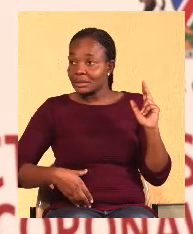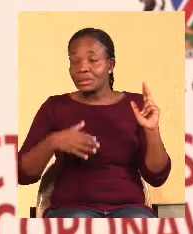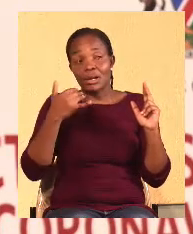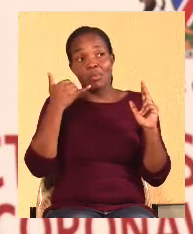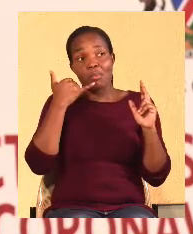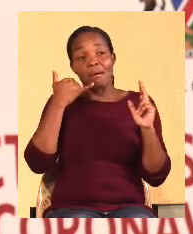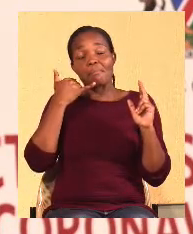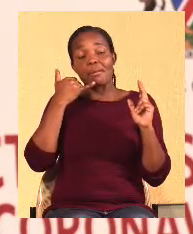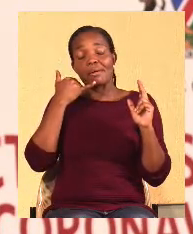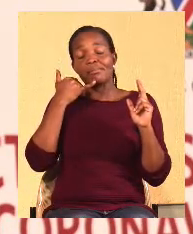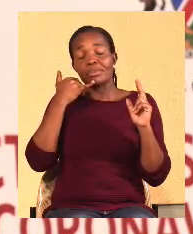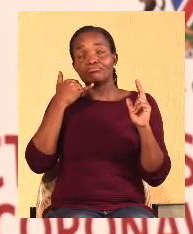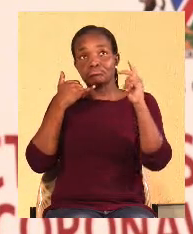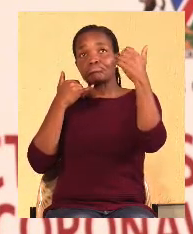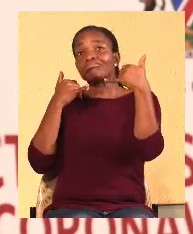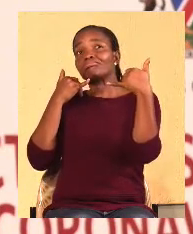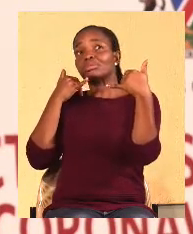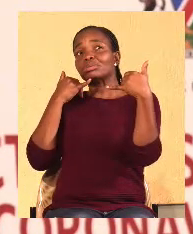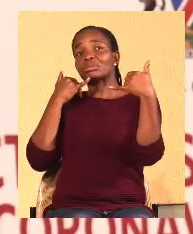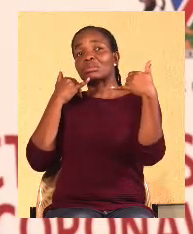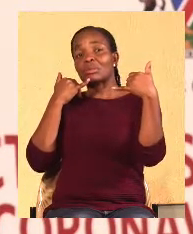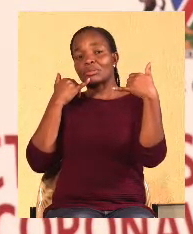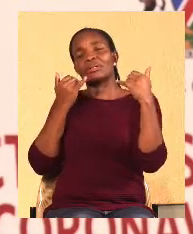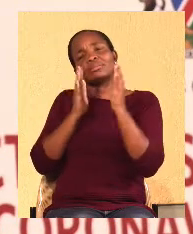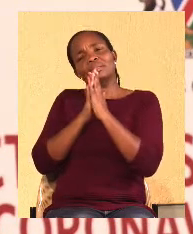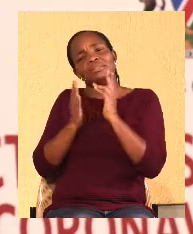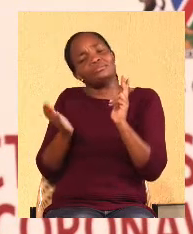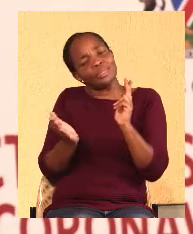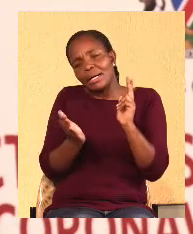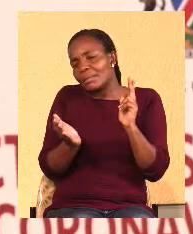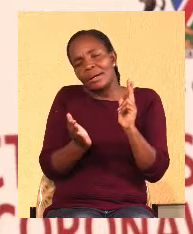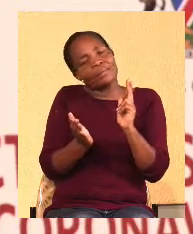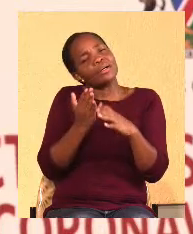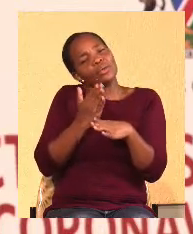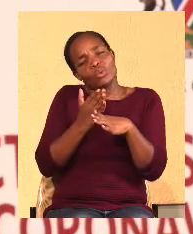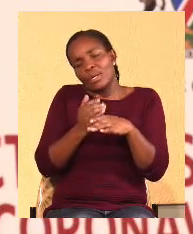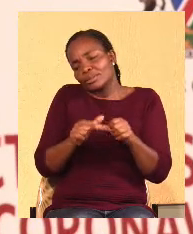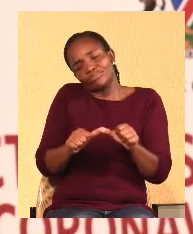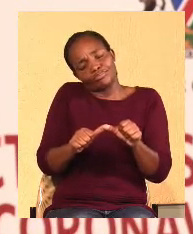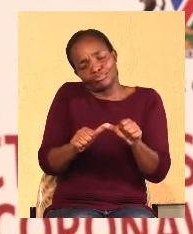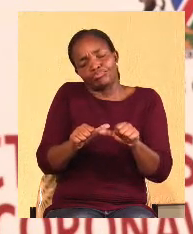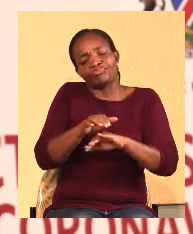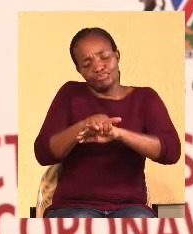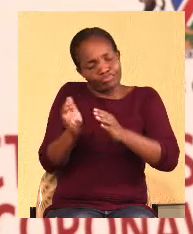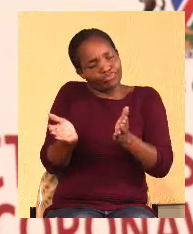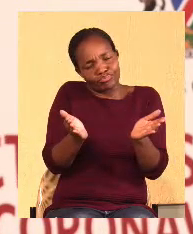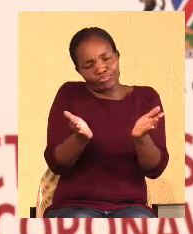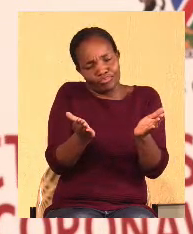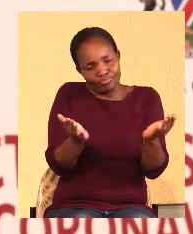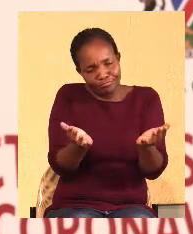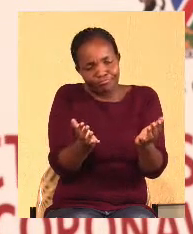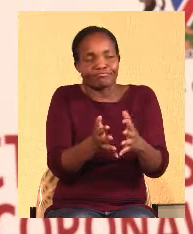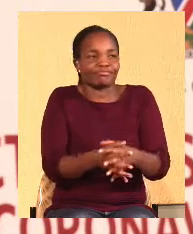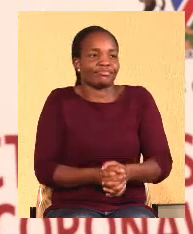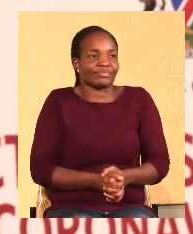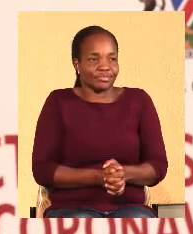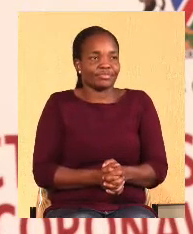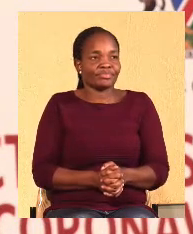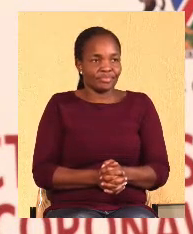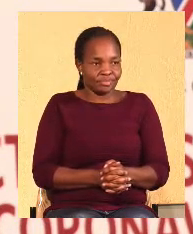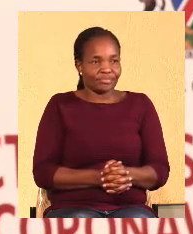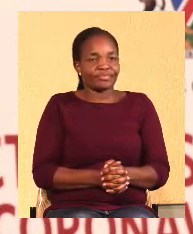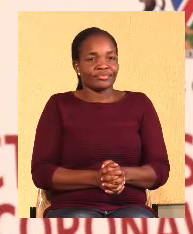Time to time, he calls just to encourage us and praise our work that we do, and because he said he's very